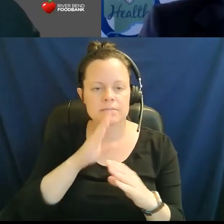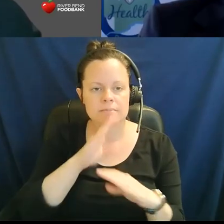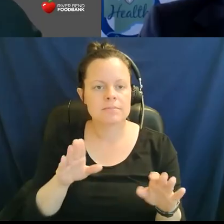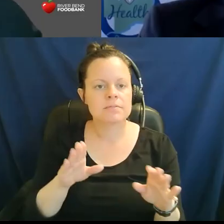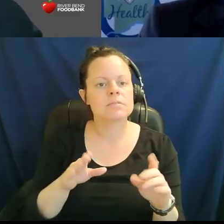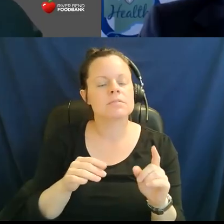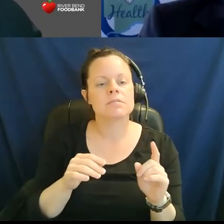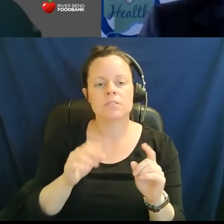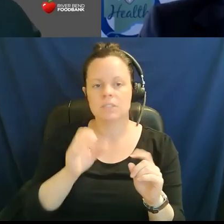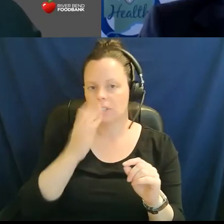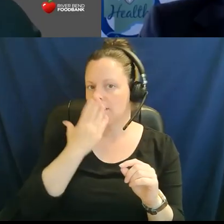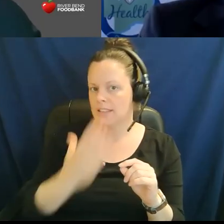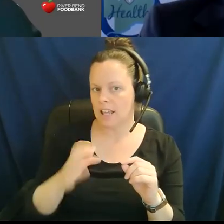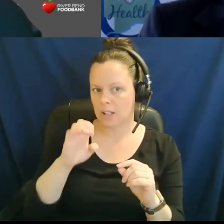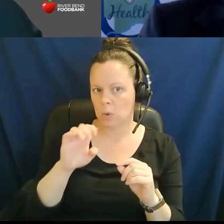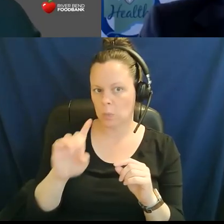Thank you, Ed.